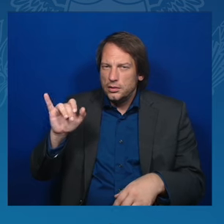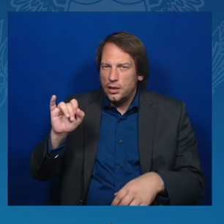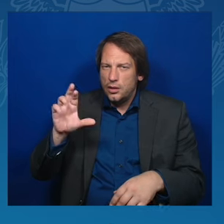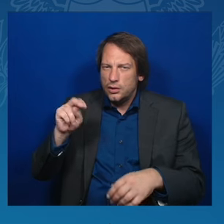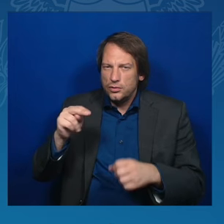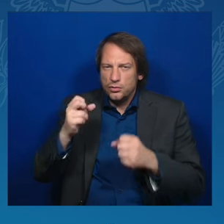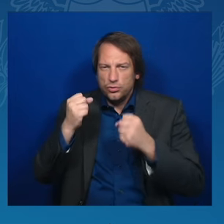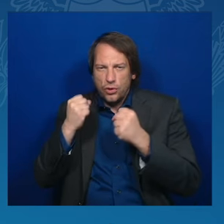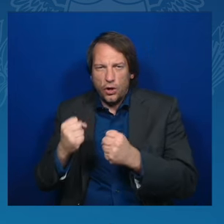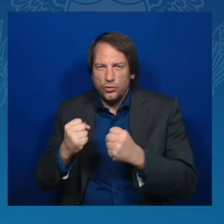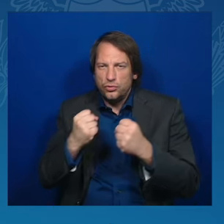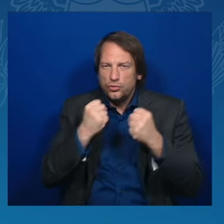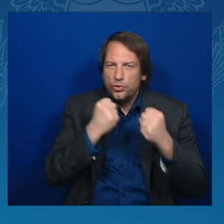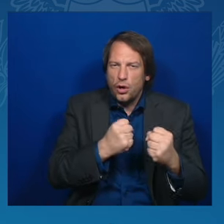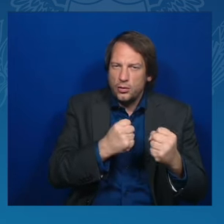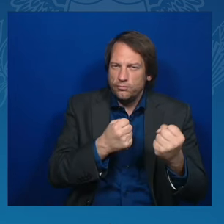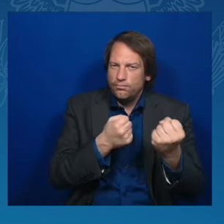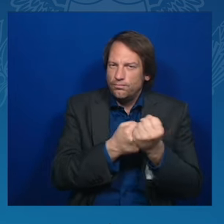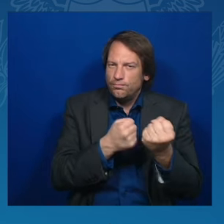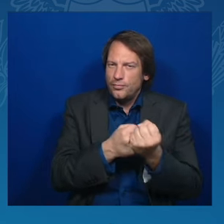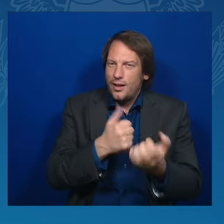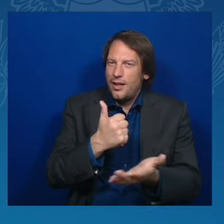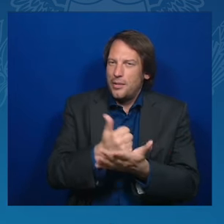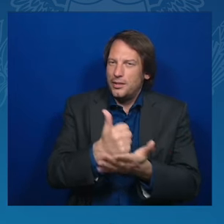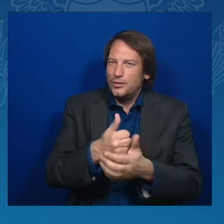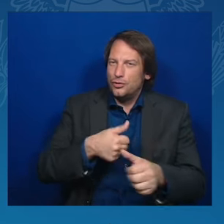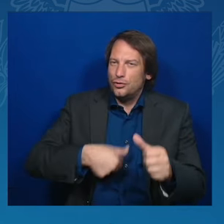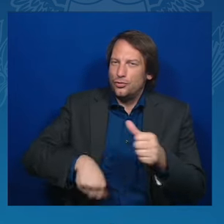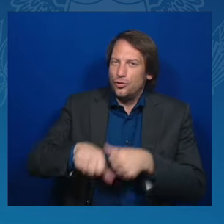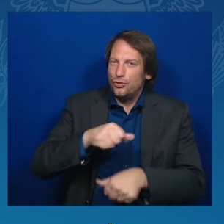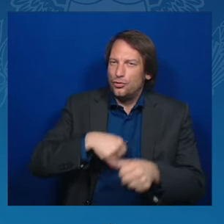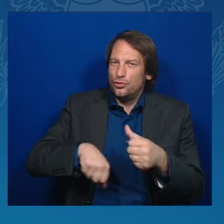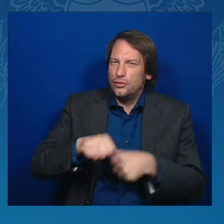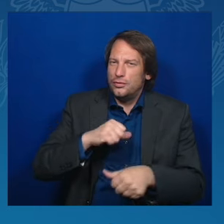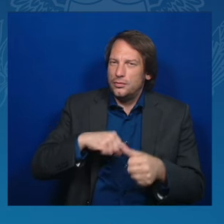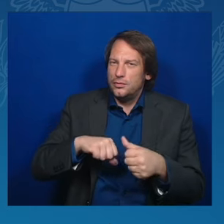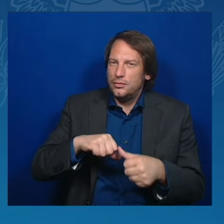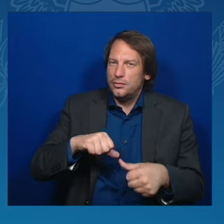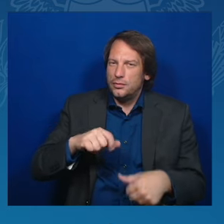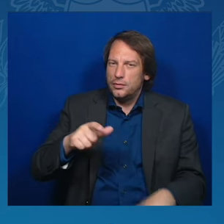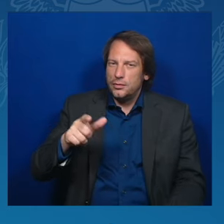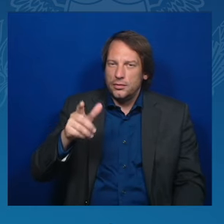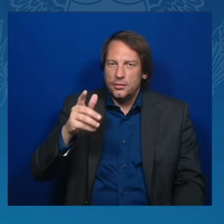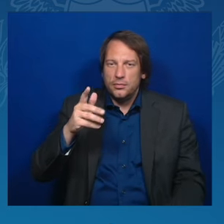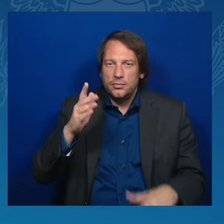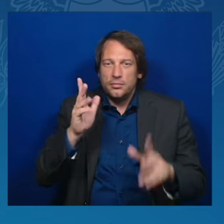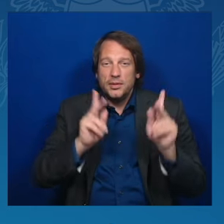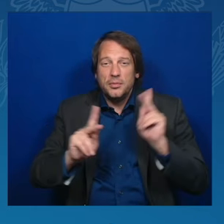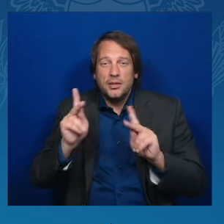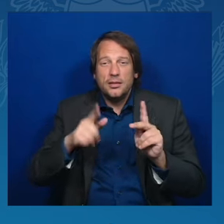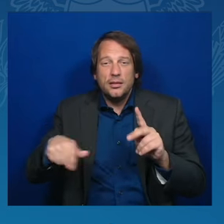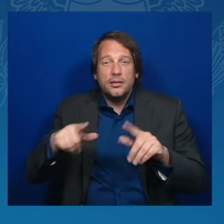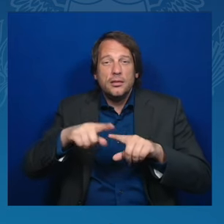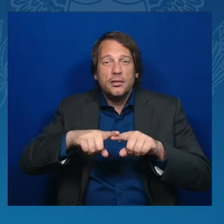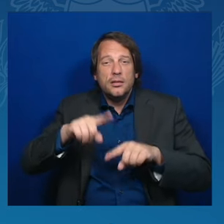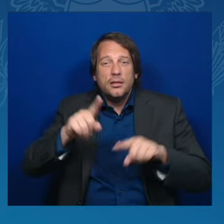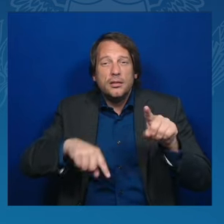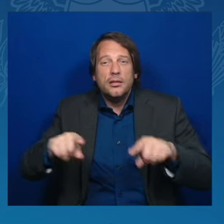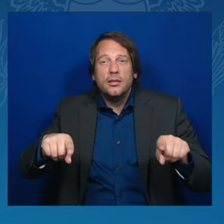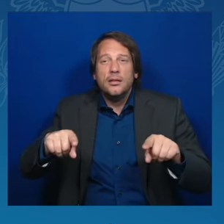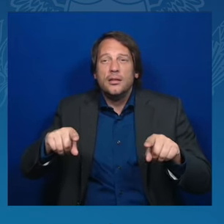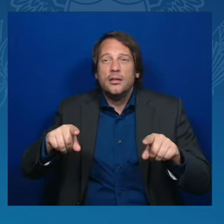I interpret this phrase to mean that when people with diverse values and ideas compete against and sharpen each